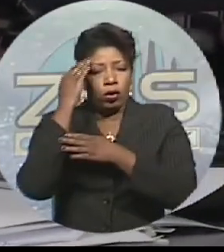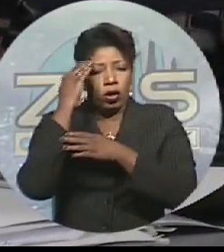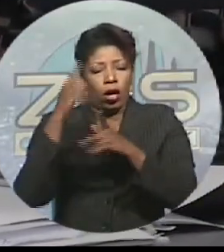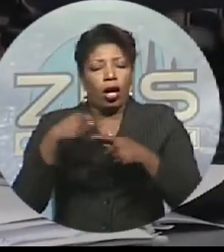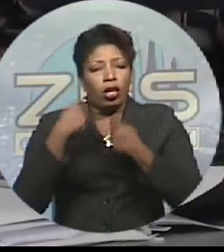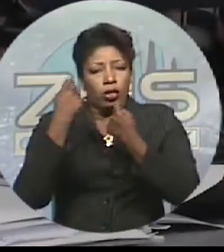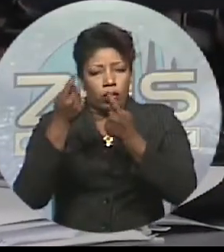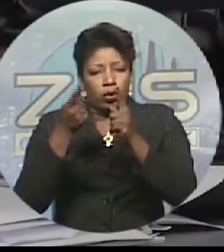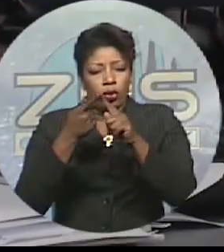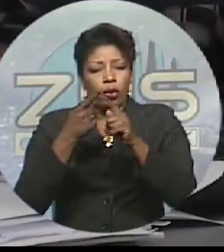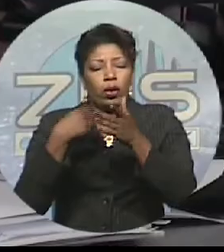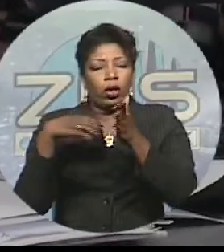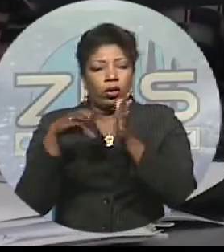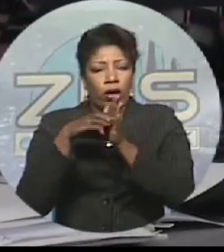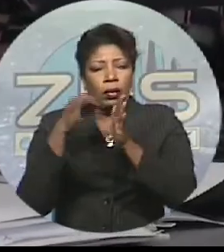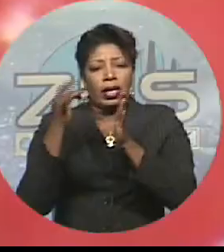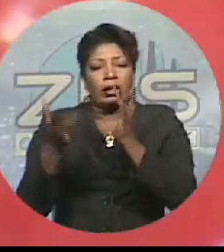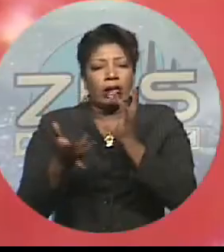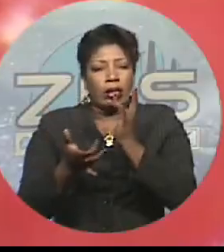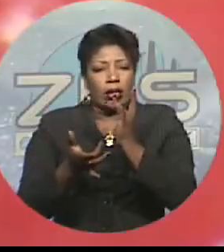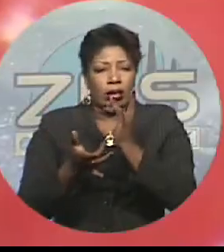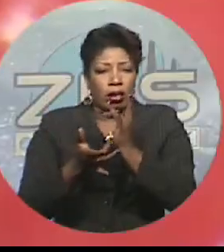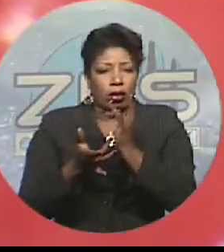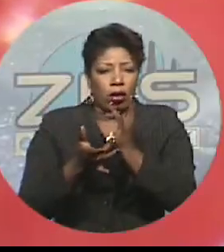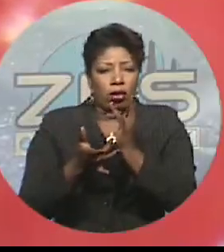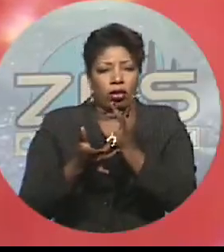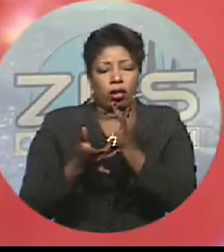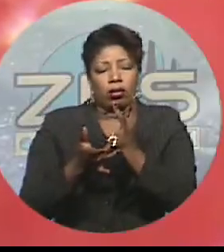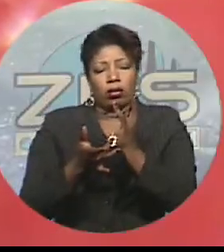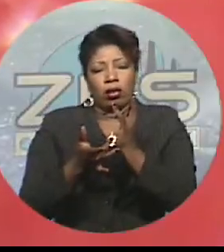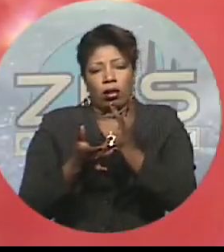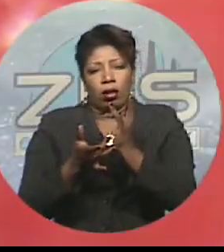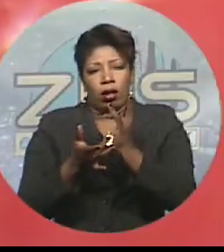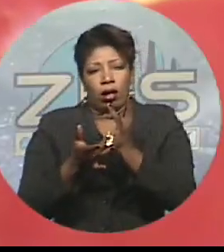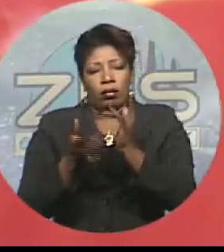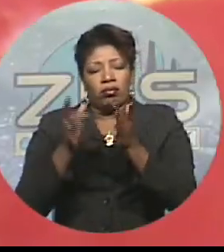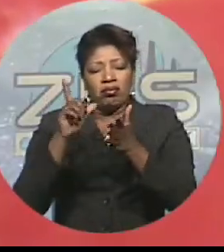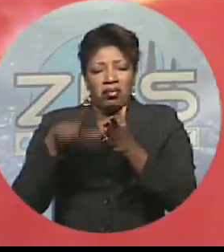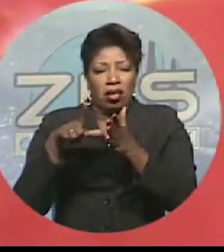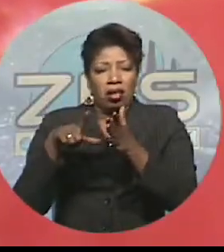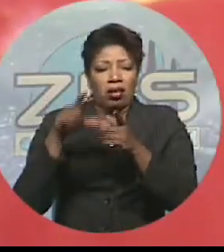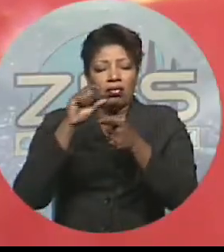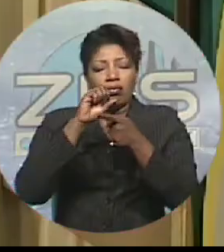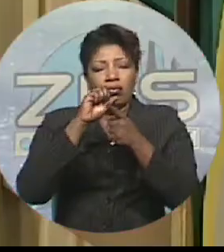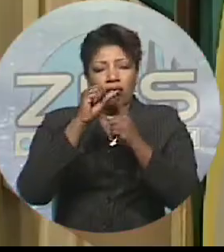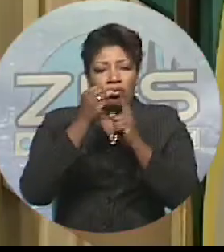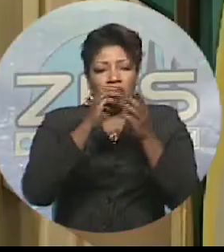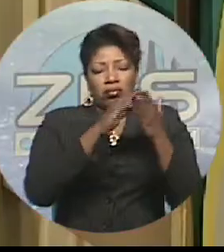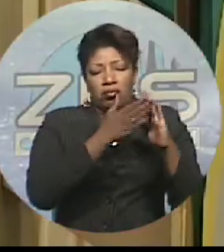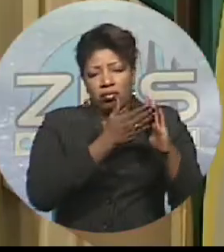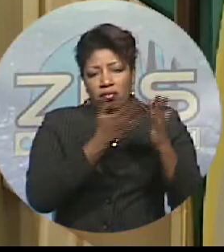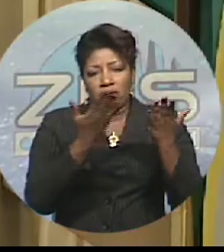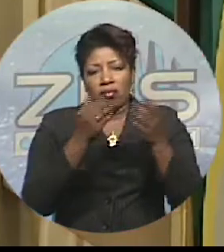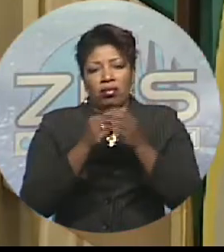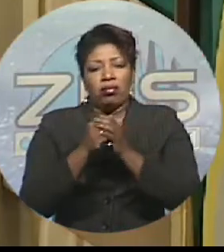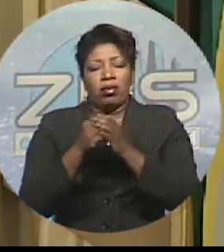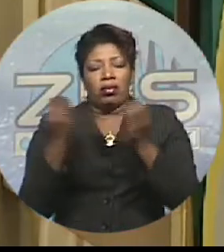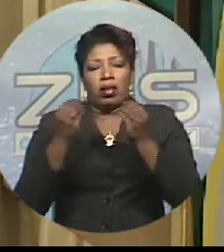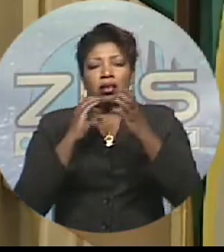factor to today's crime is technology, a lack of communication and socialization. We have gotten to the point where we have